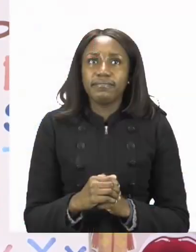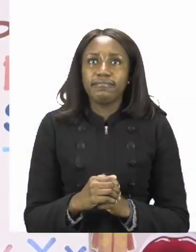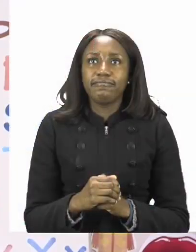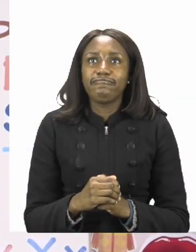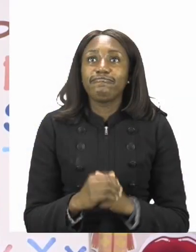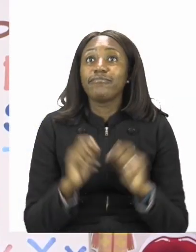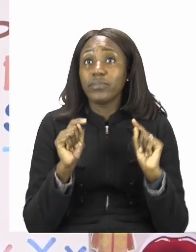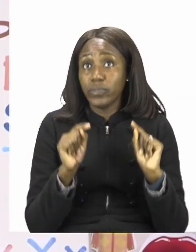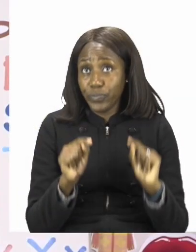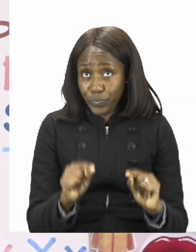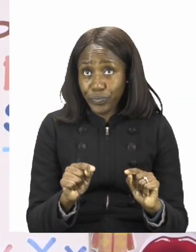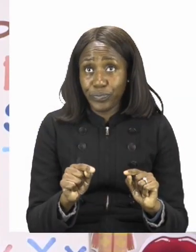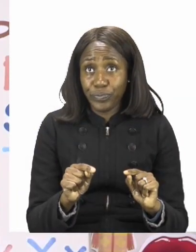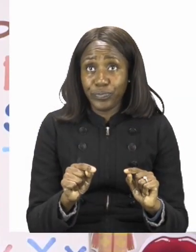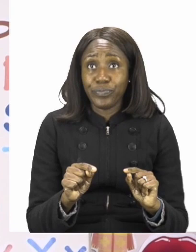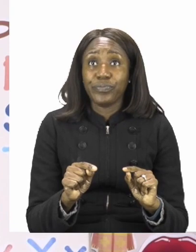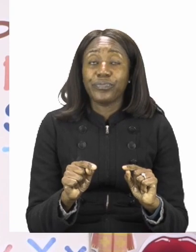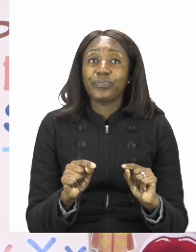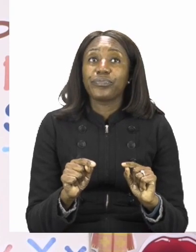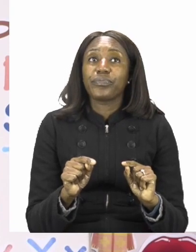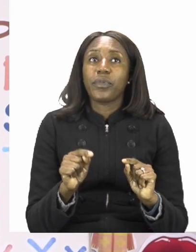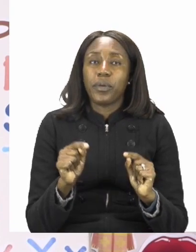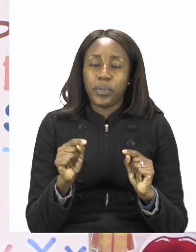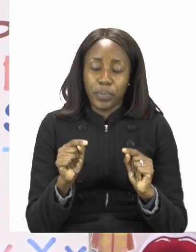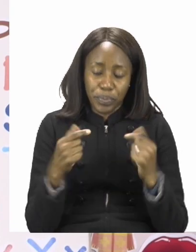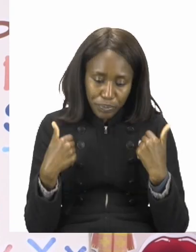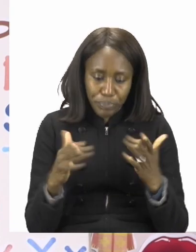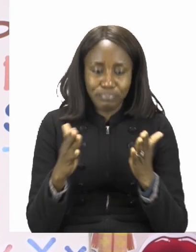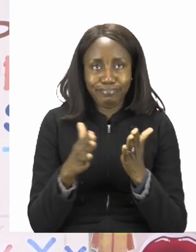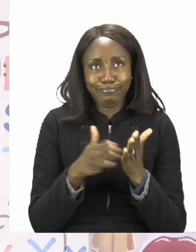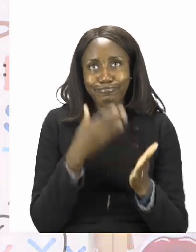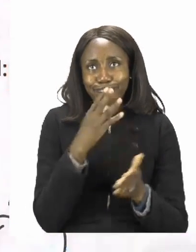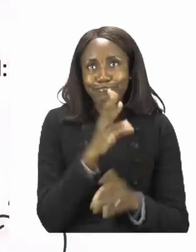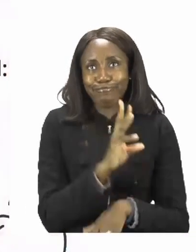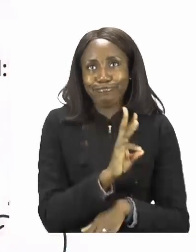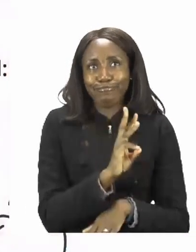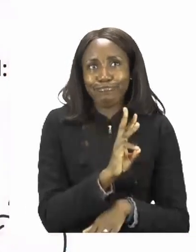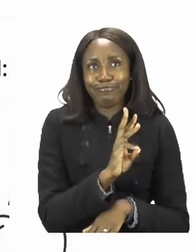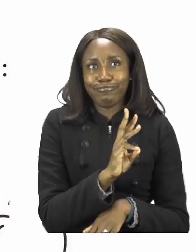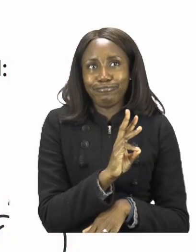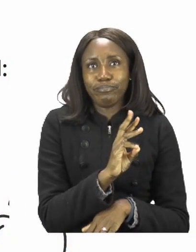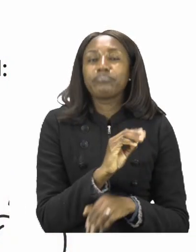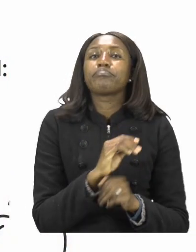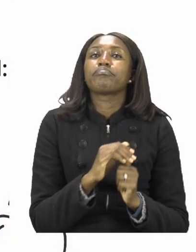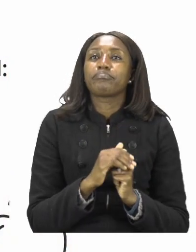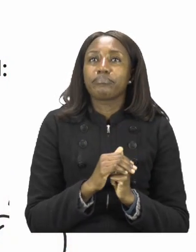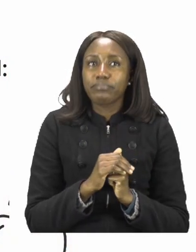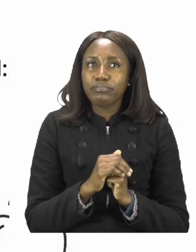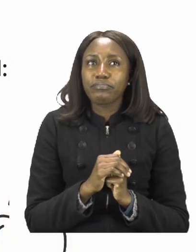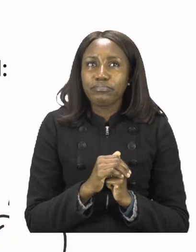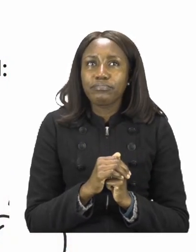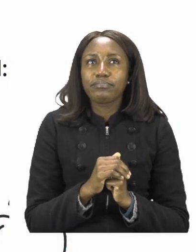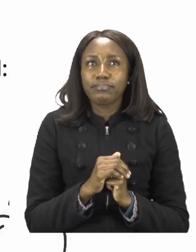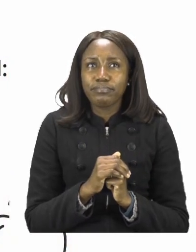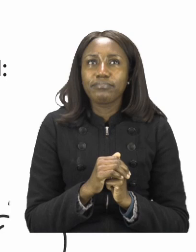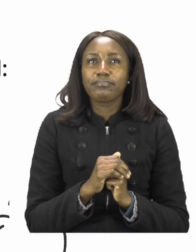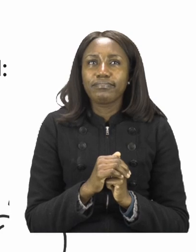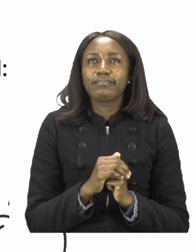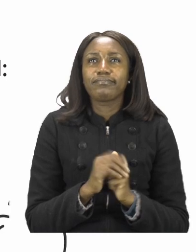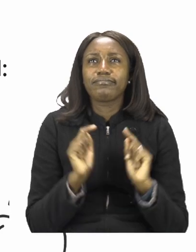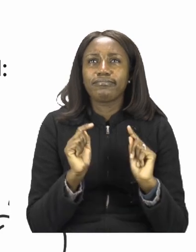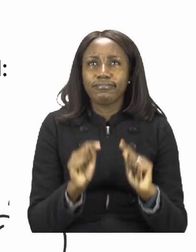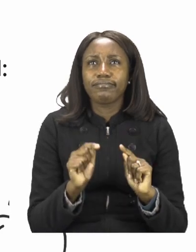For our lesson, boys and girls, let us all start on page 6. On page 6, we are going to be